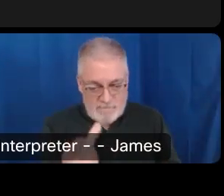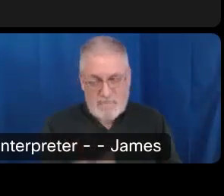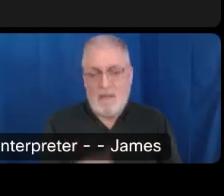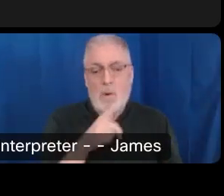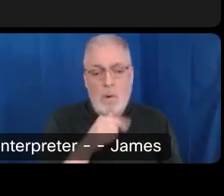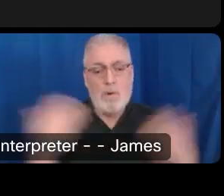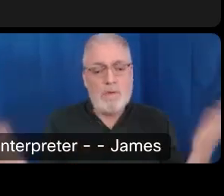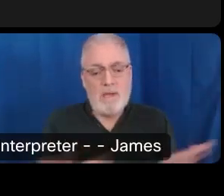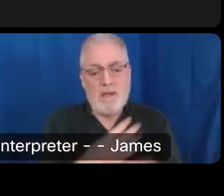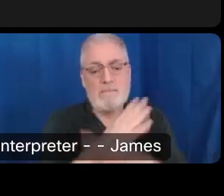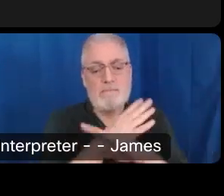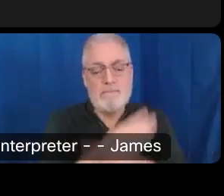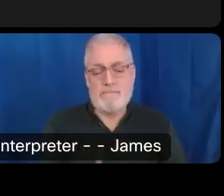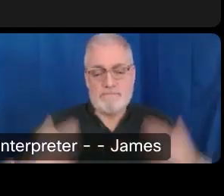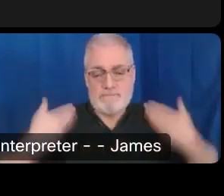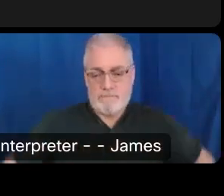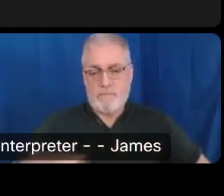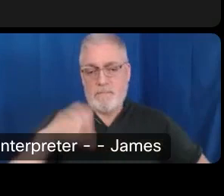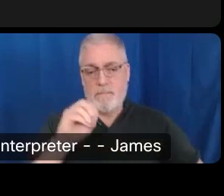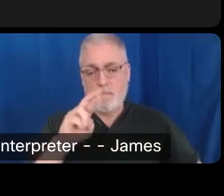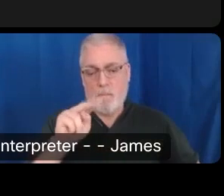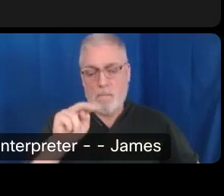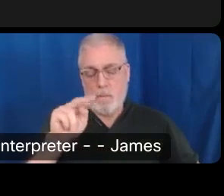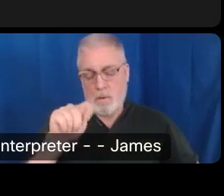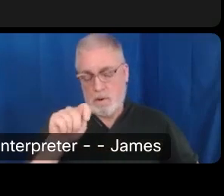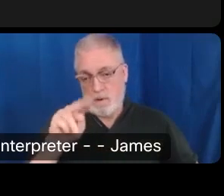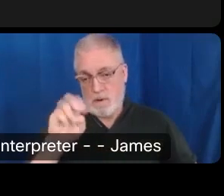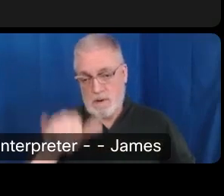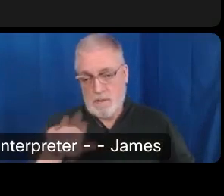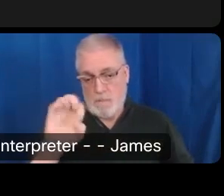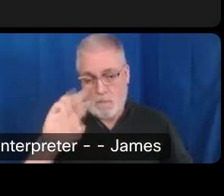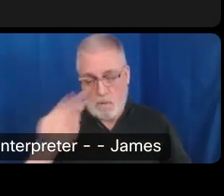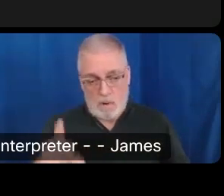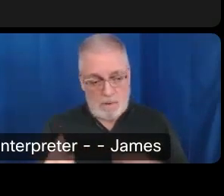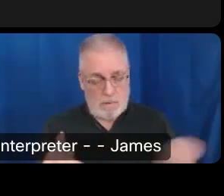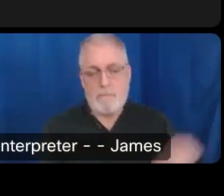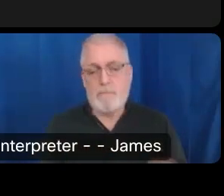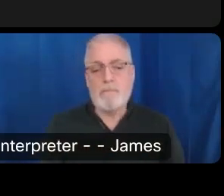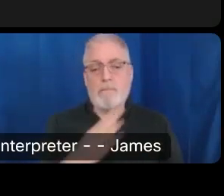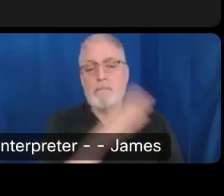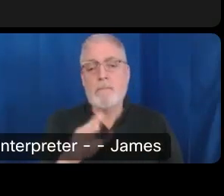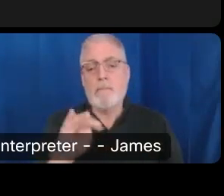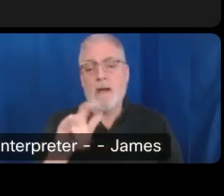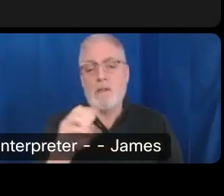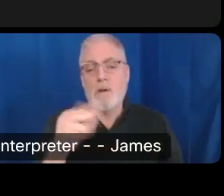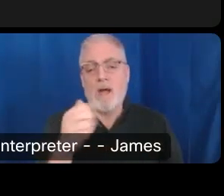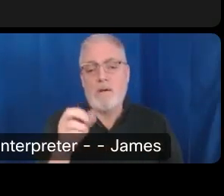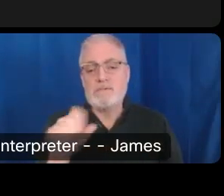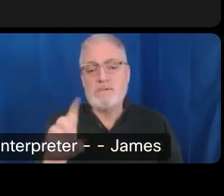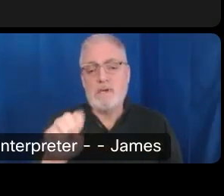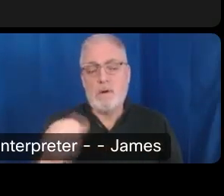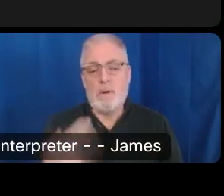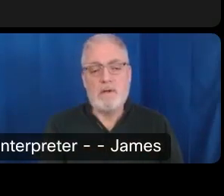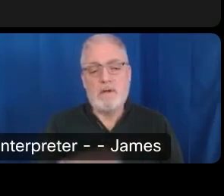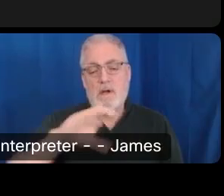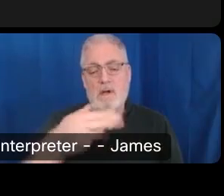Courtney Burke, and I'll go this way. Hi there, Mila Harrison with the Department of Health. Charlie Massimo,